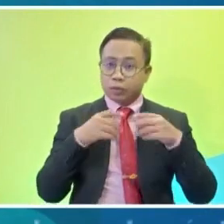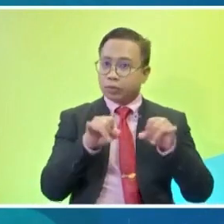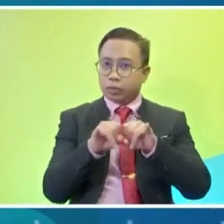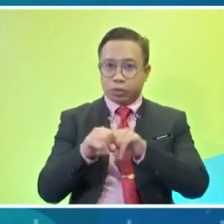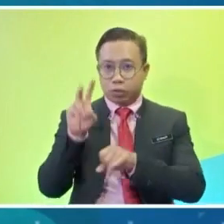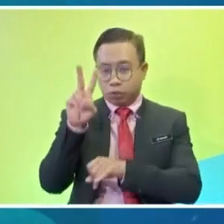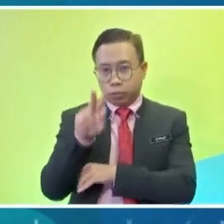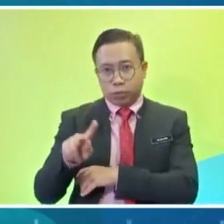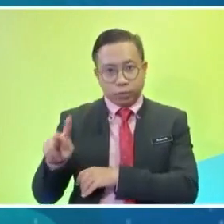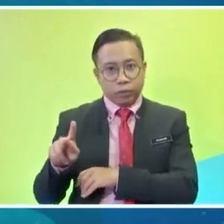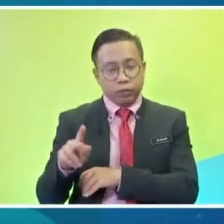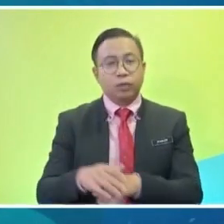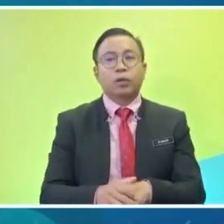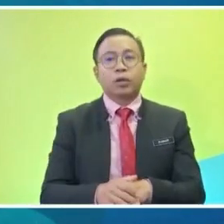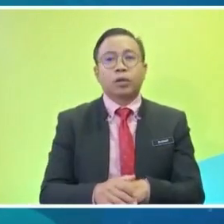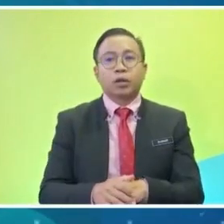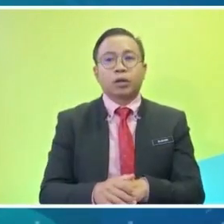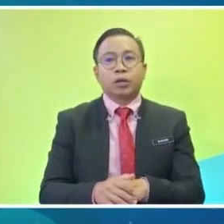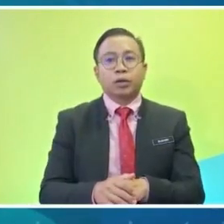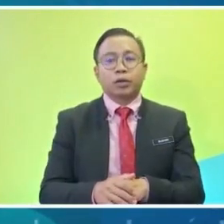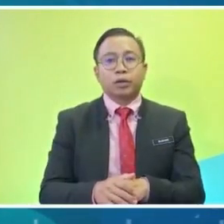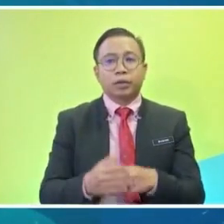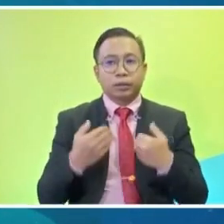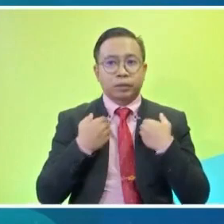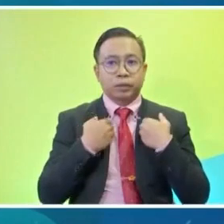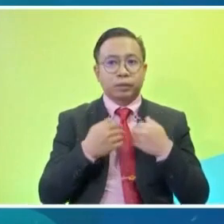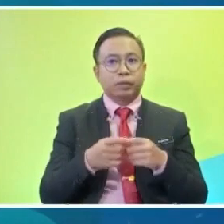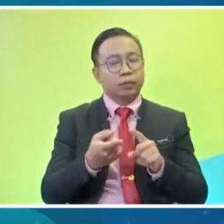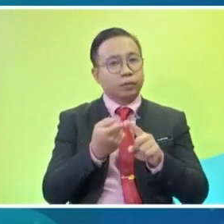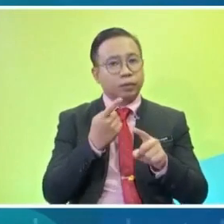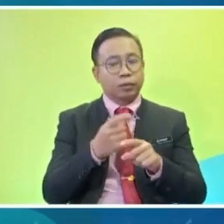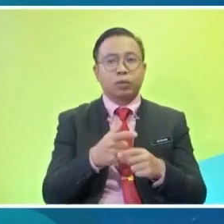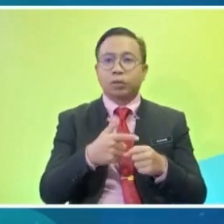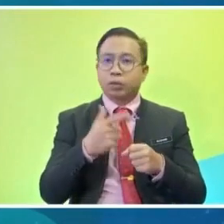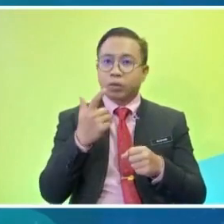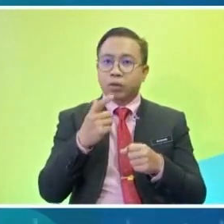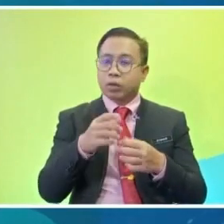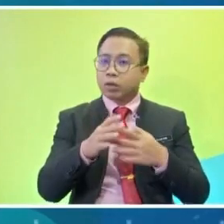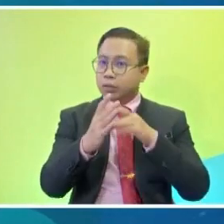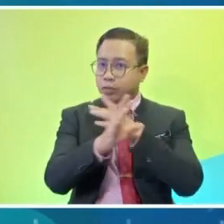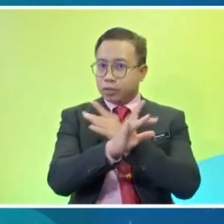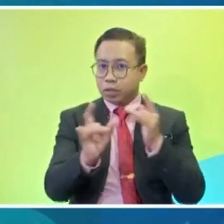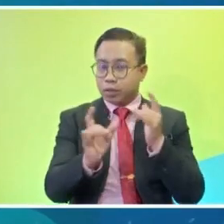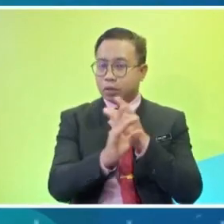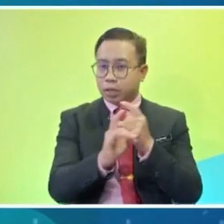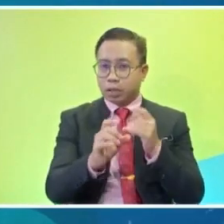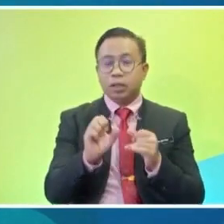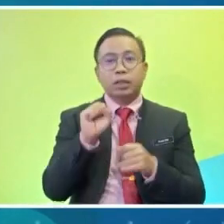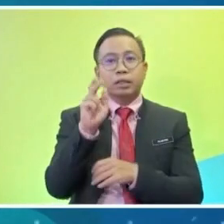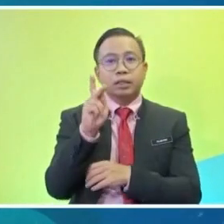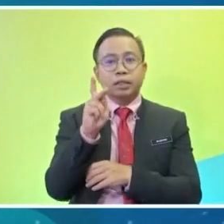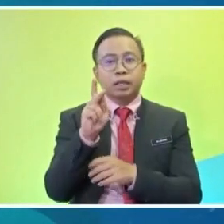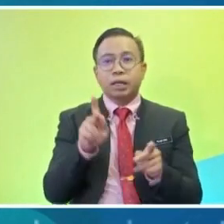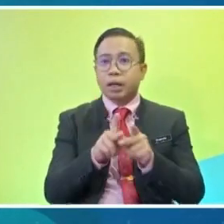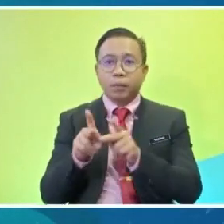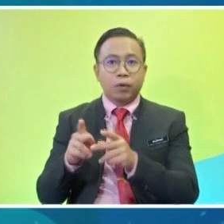other pupils from the land of hornbills. Ooh. They came all the way from Sarawak, from SK Kampung Baru, Sarawak. Wow.